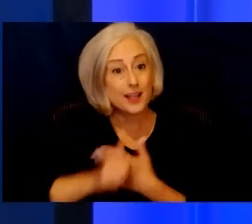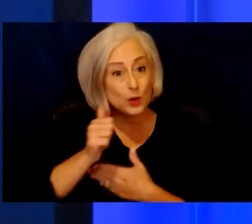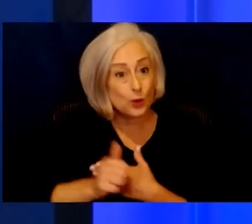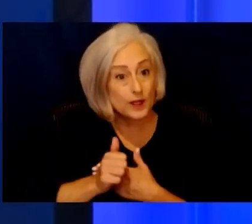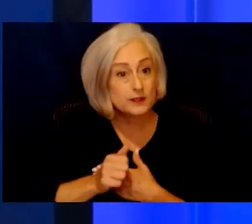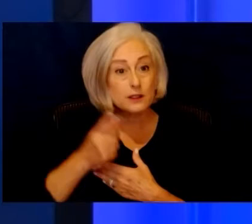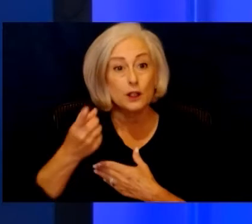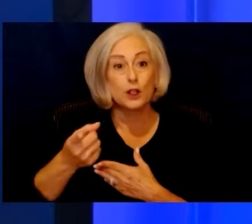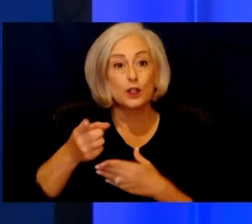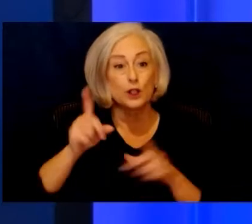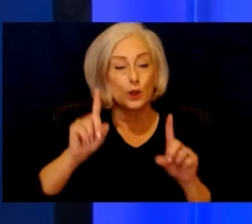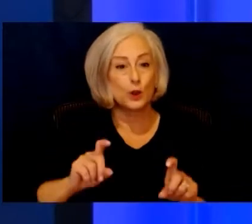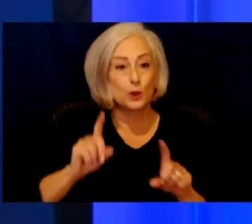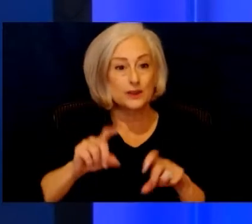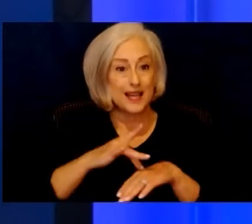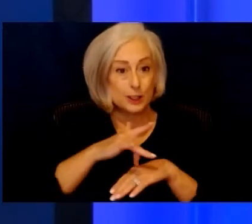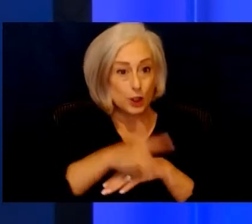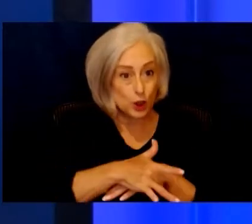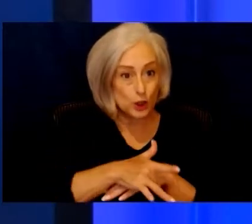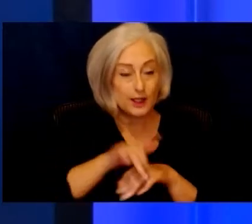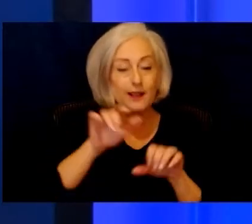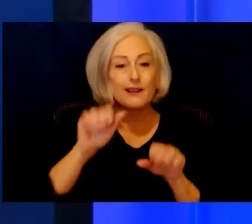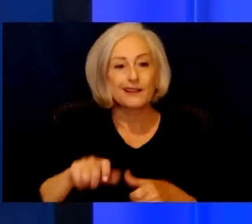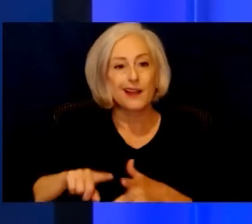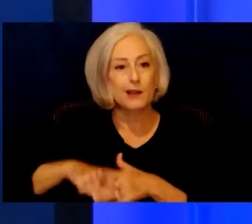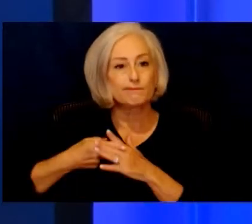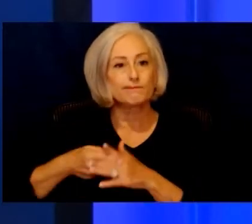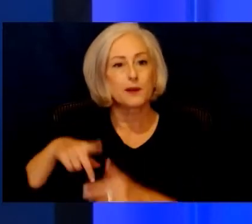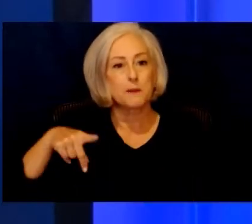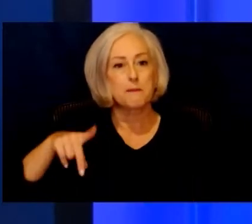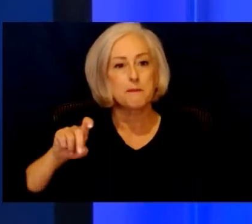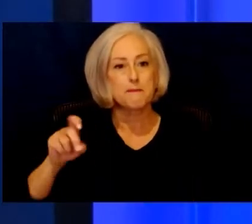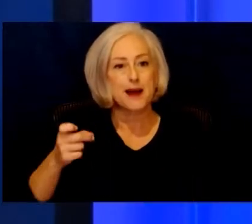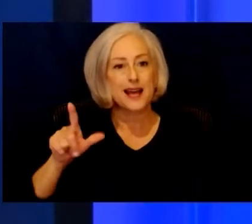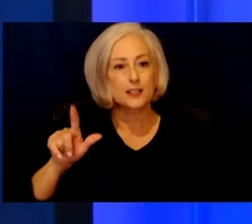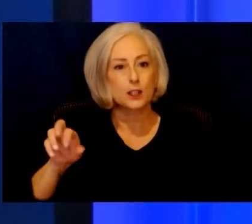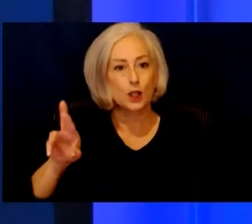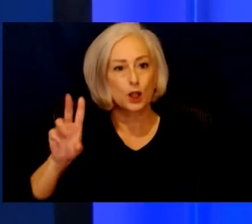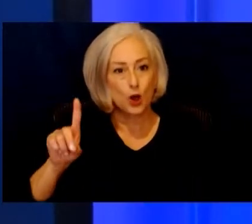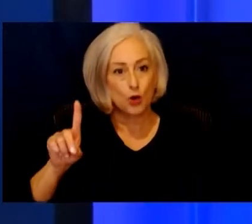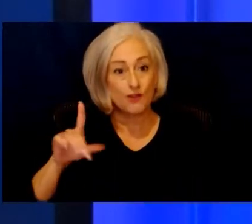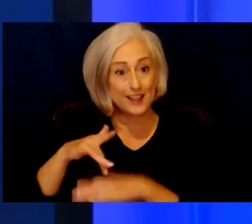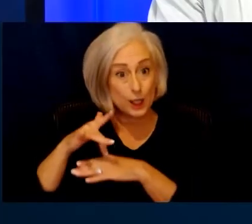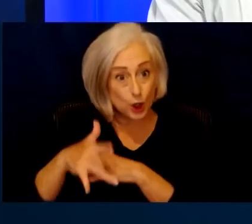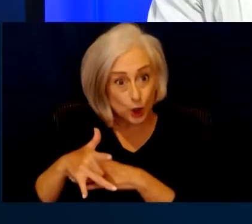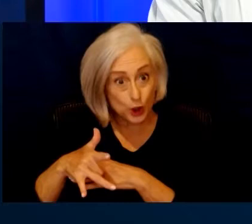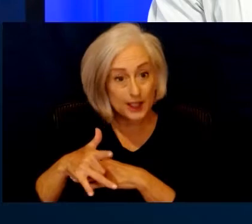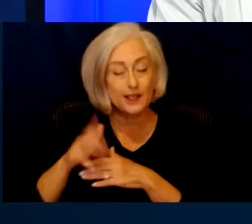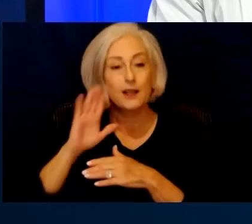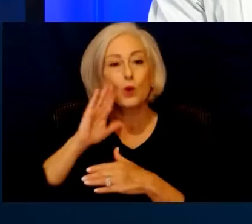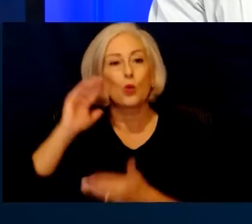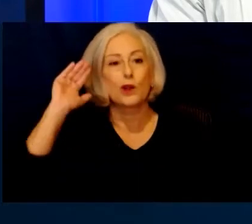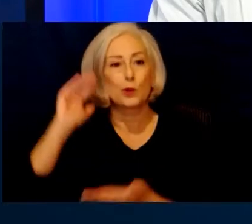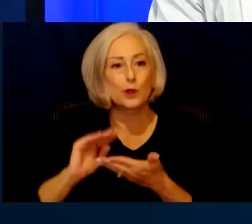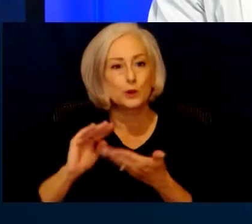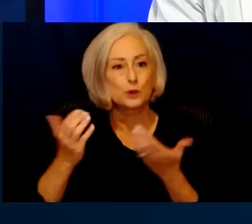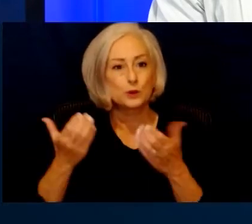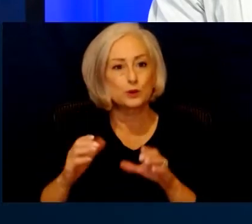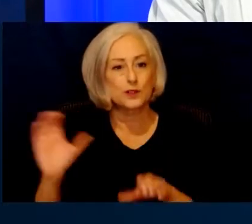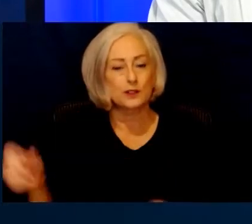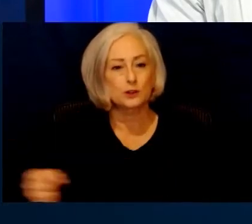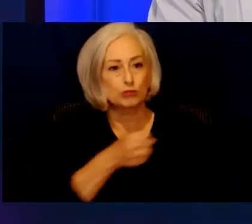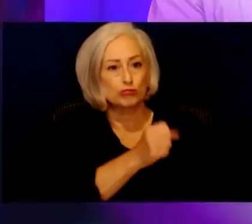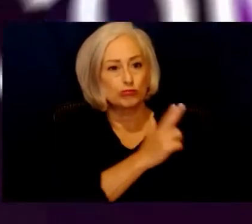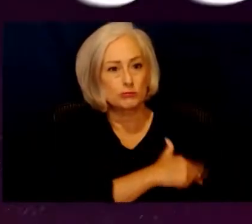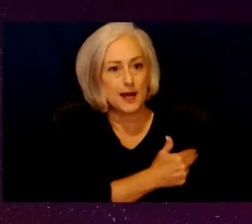on Paxlovid early. Again, that is one more thing that will help reduce your chance of hospitalization. I've got a few community